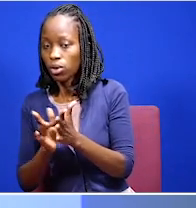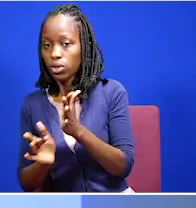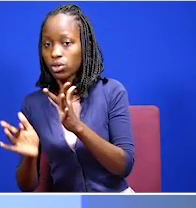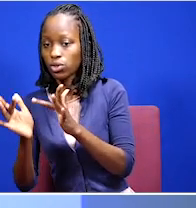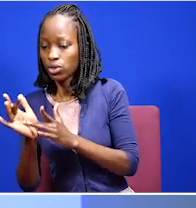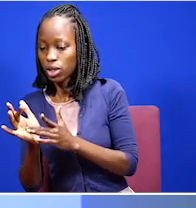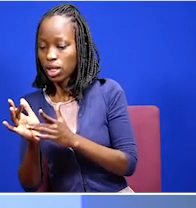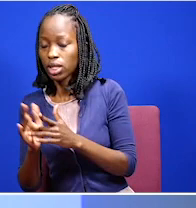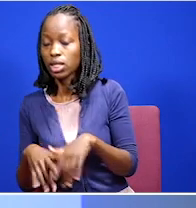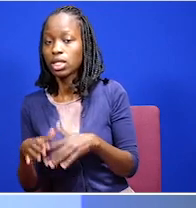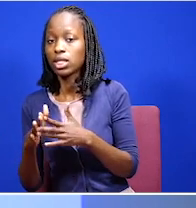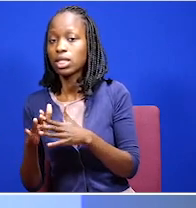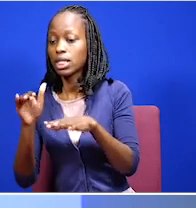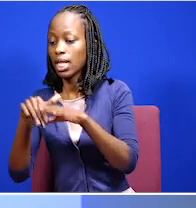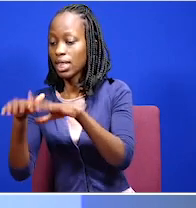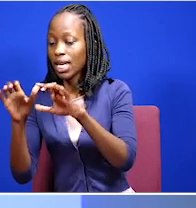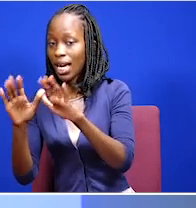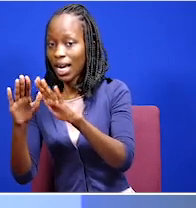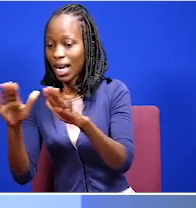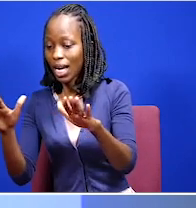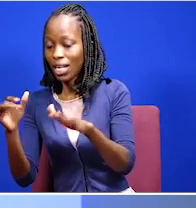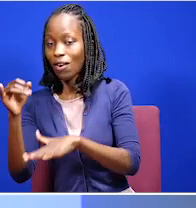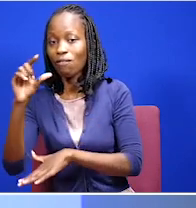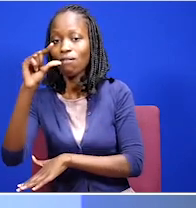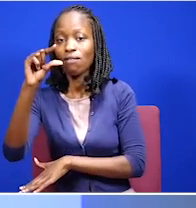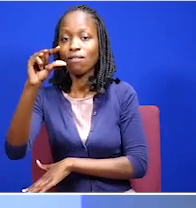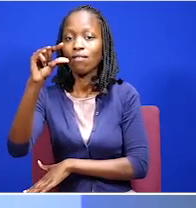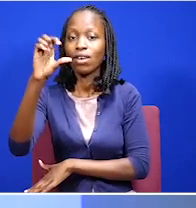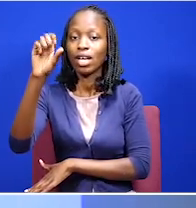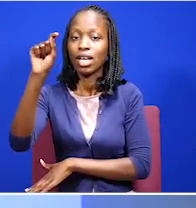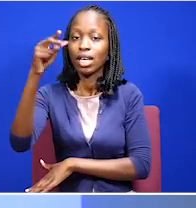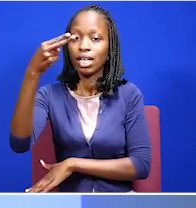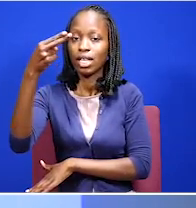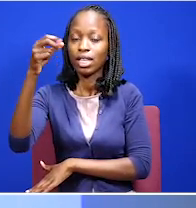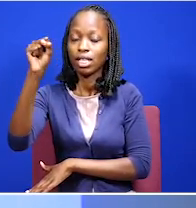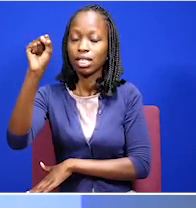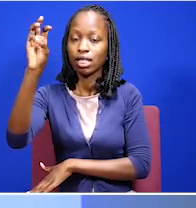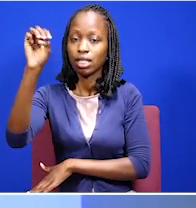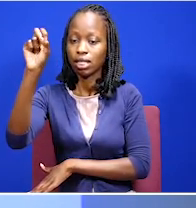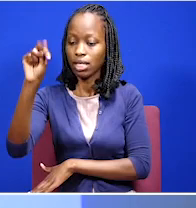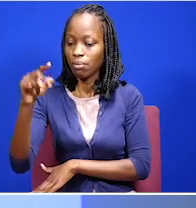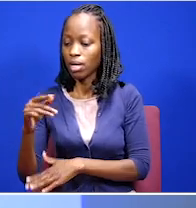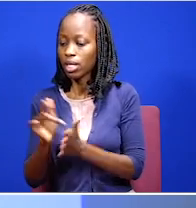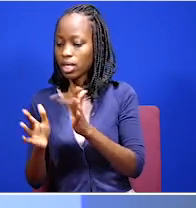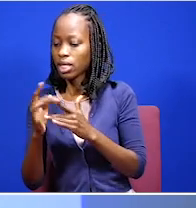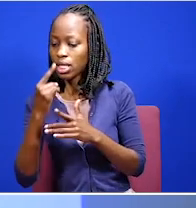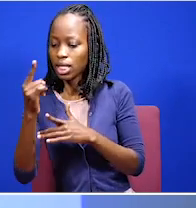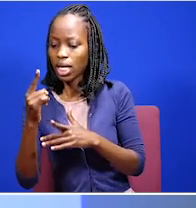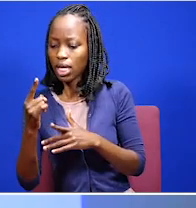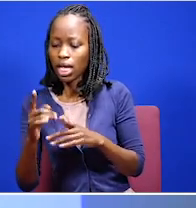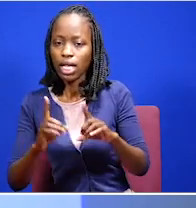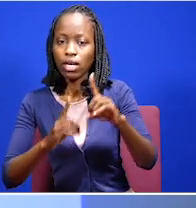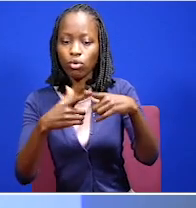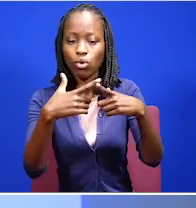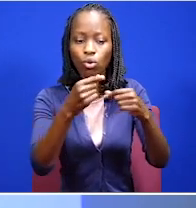he's now in the Garden of Gethsemane, the story we know. And he tells the disciples, let's pray. You go